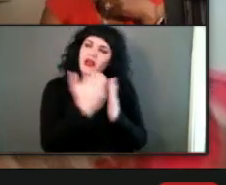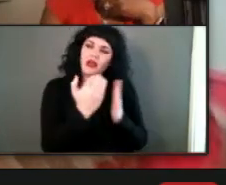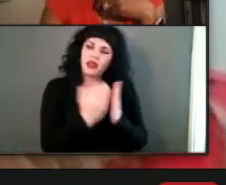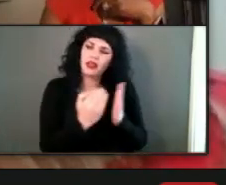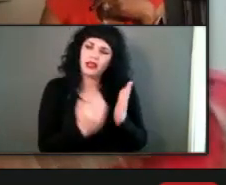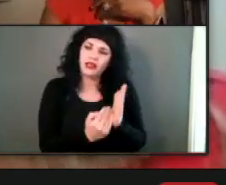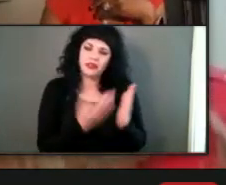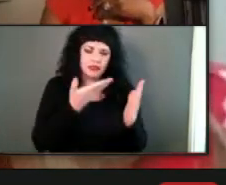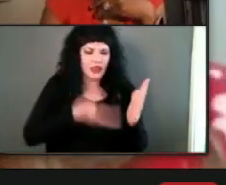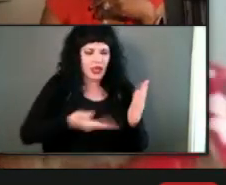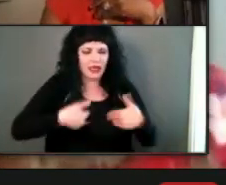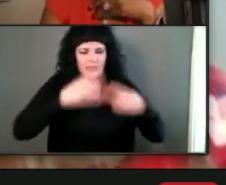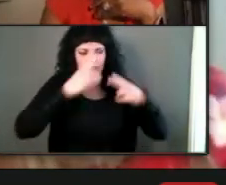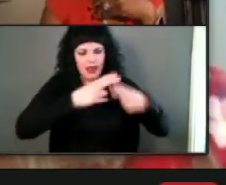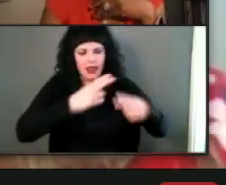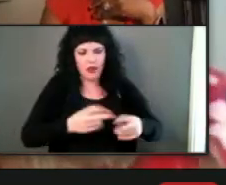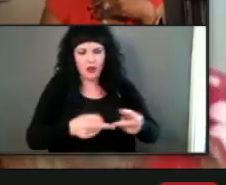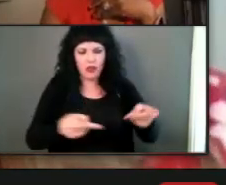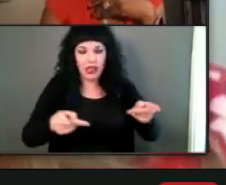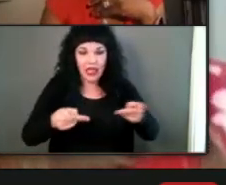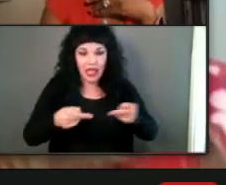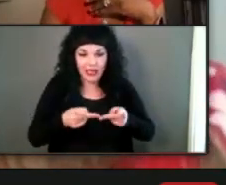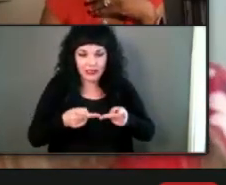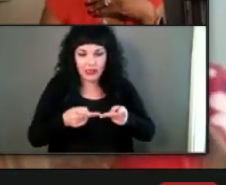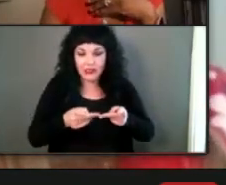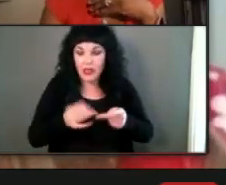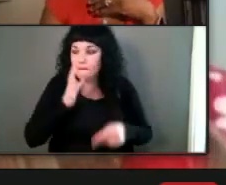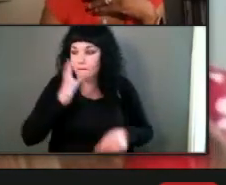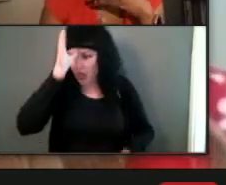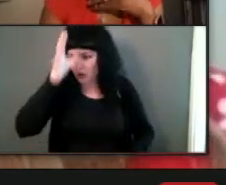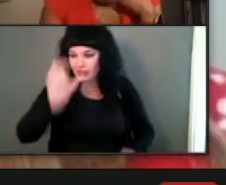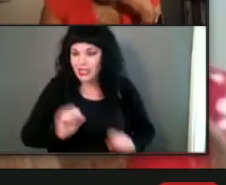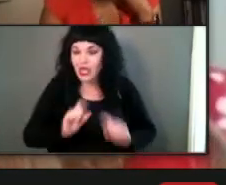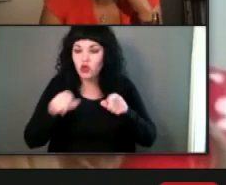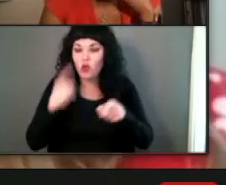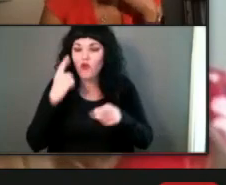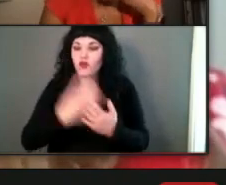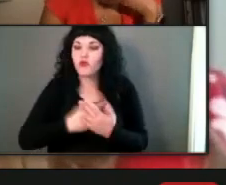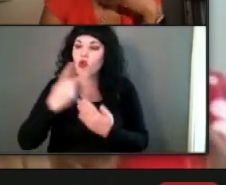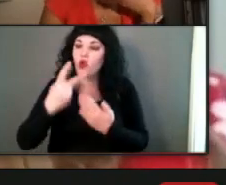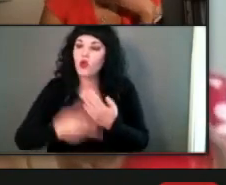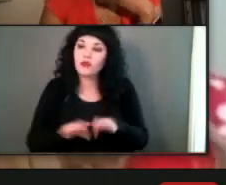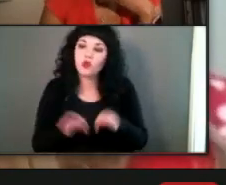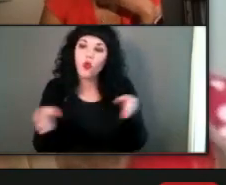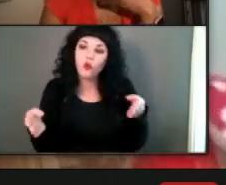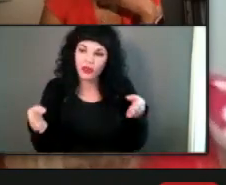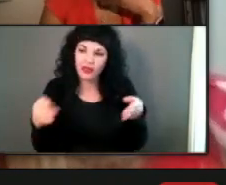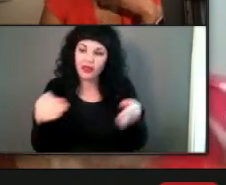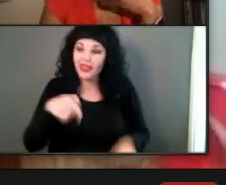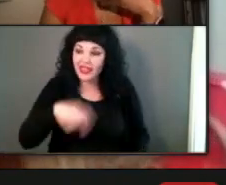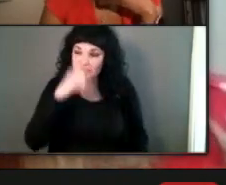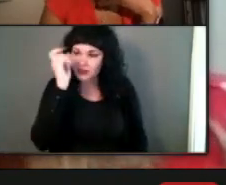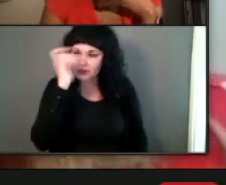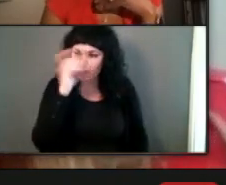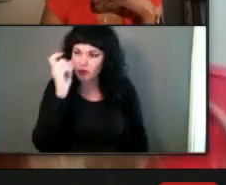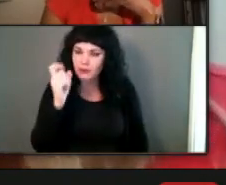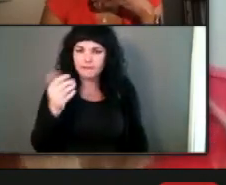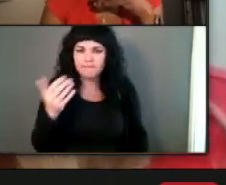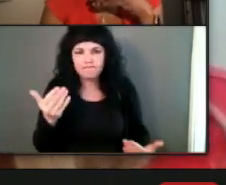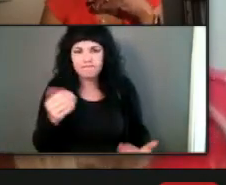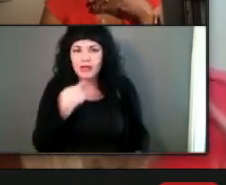identifies programs that are reopening for this summer. So Michelle, I'm not sure if there's something at the state level. We are